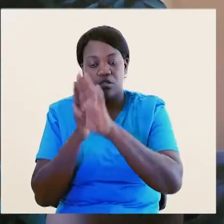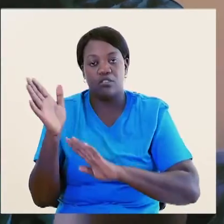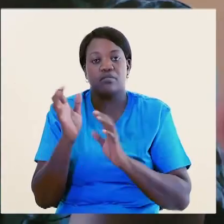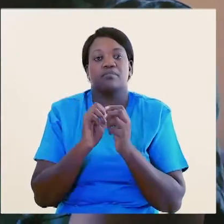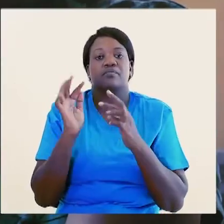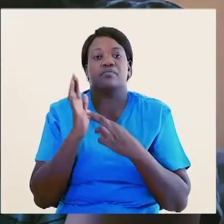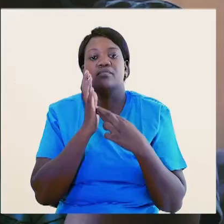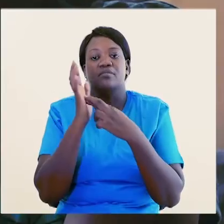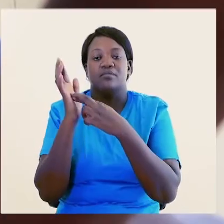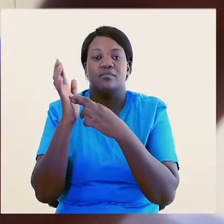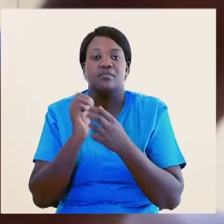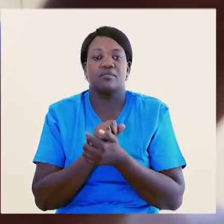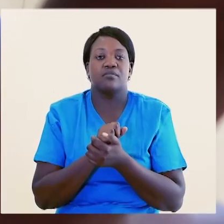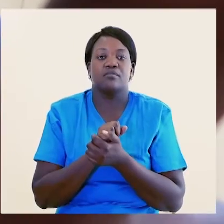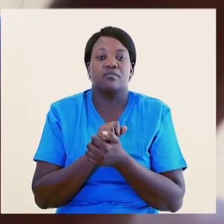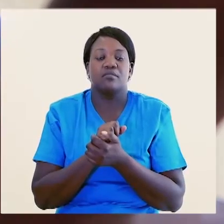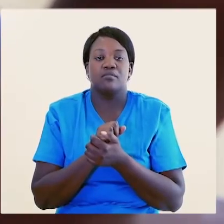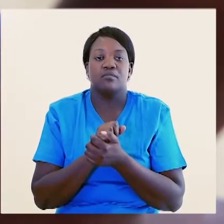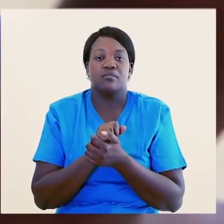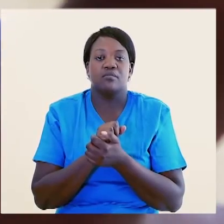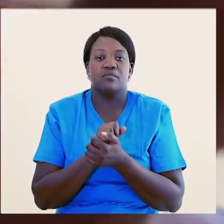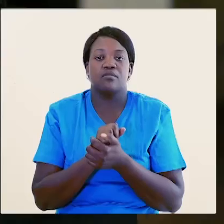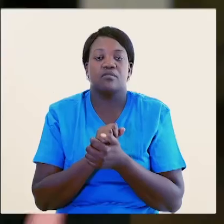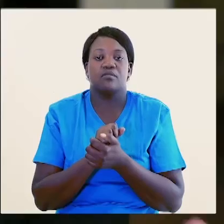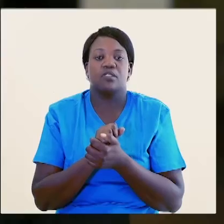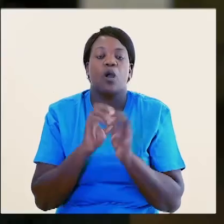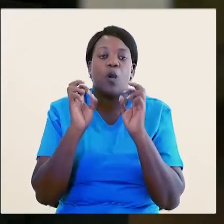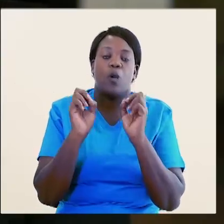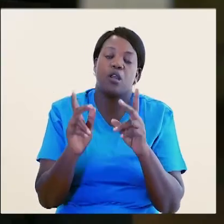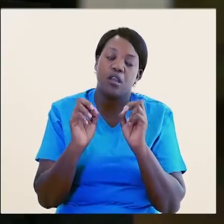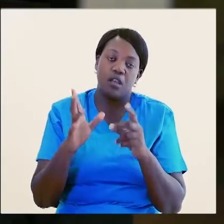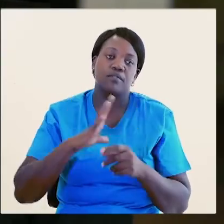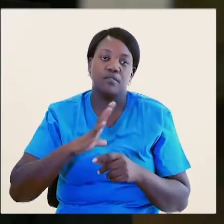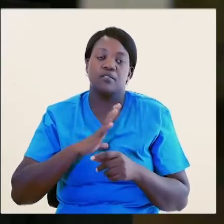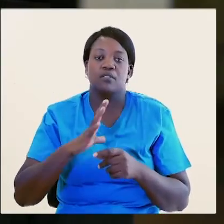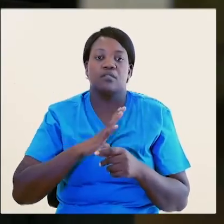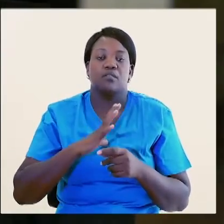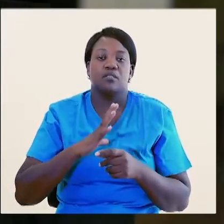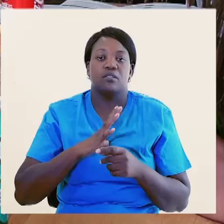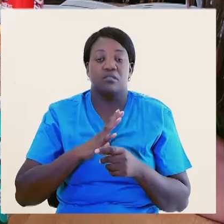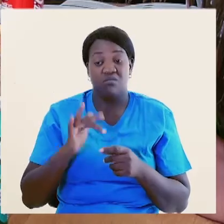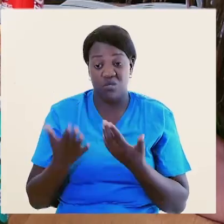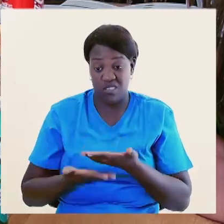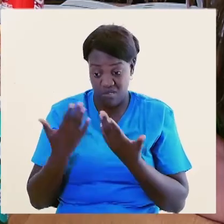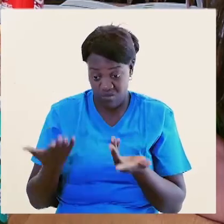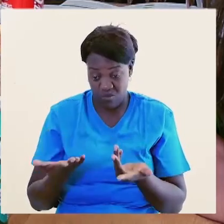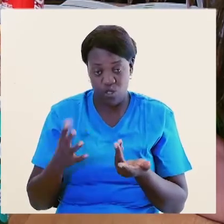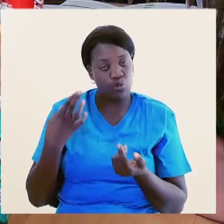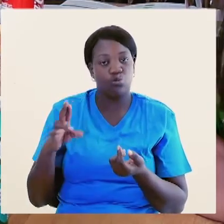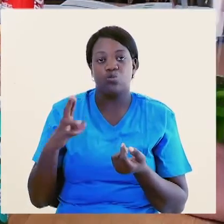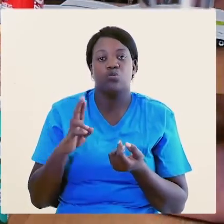you want to eat? I'm hungry. Wait. Just it's going to take forever now. Okay, all right, fine. Should we help you? No, it's